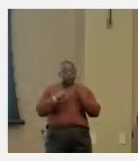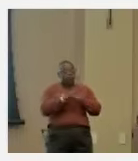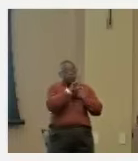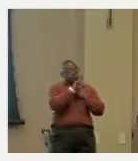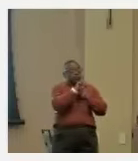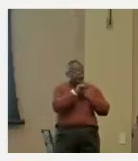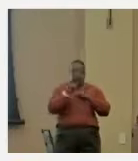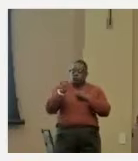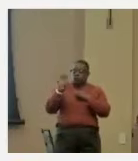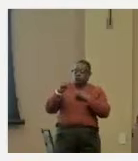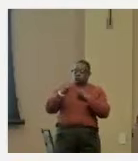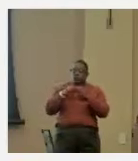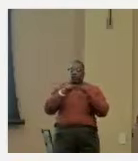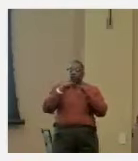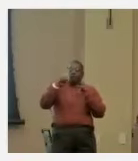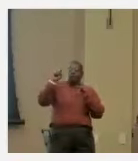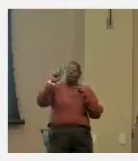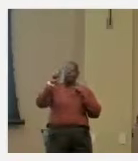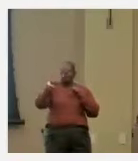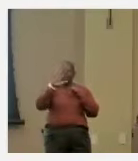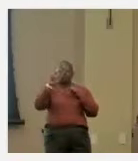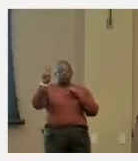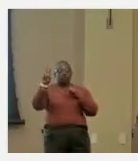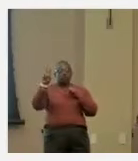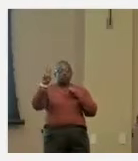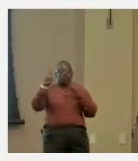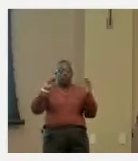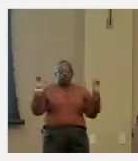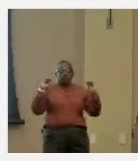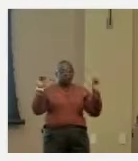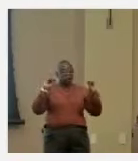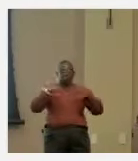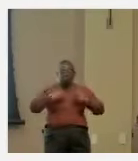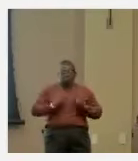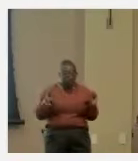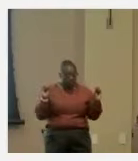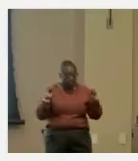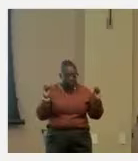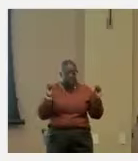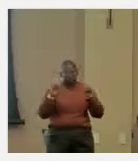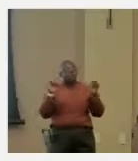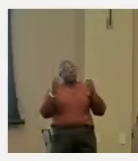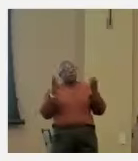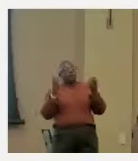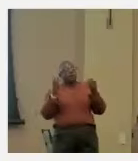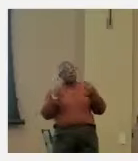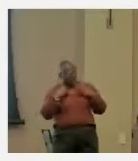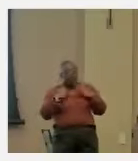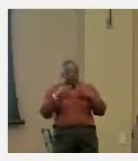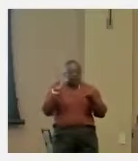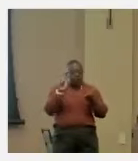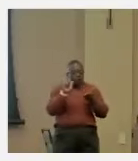40 range, and then topping off at 52, meaning no fatigue at all. Patients coming in with low FACIT